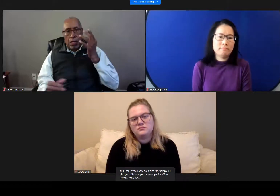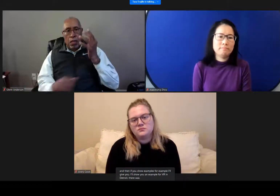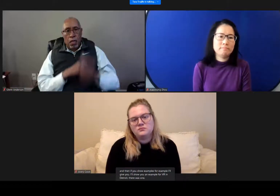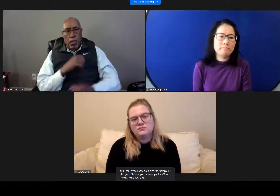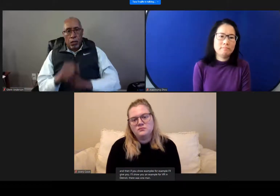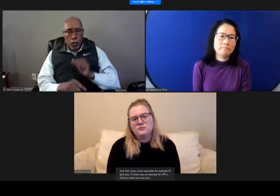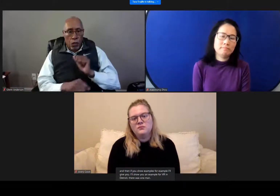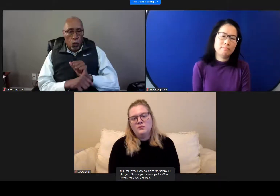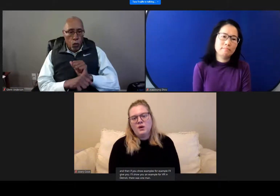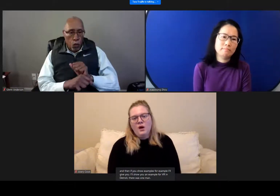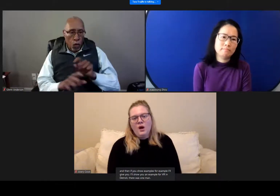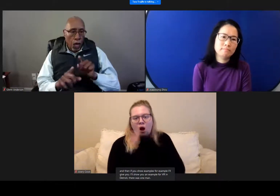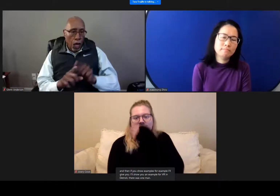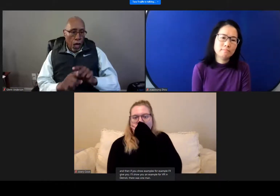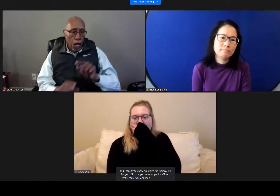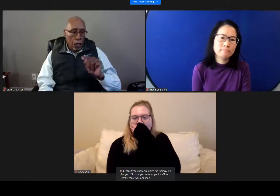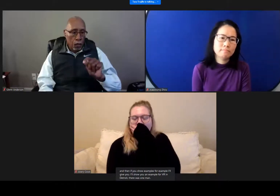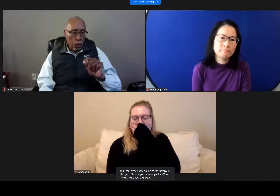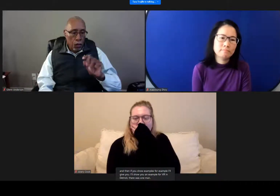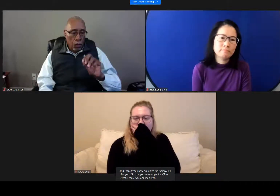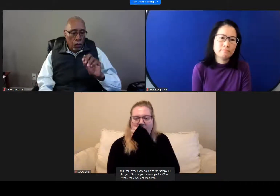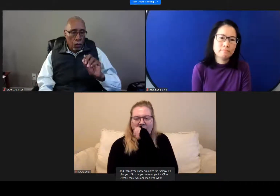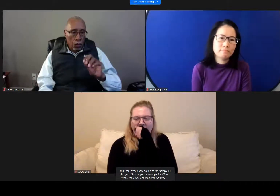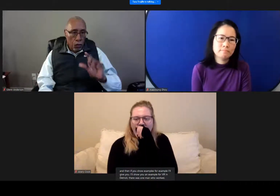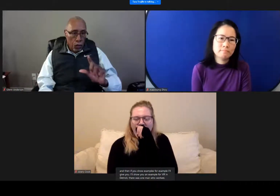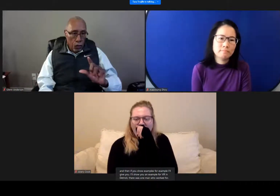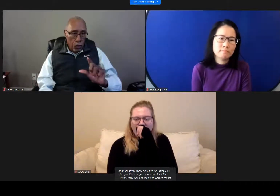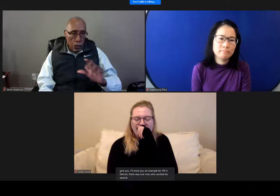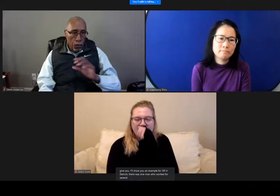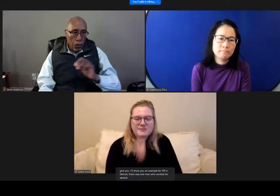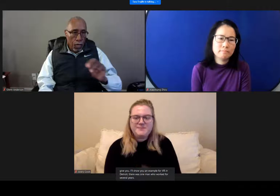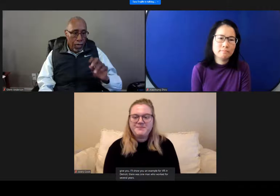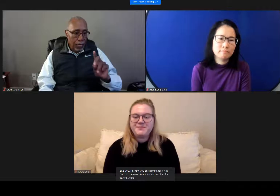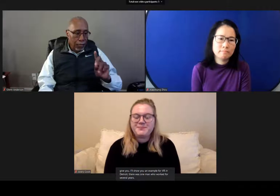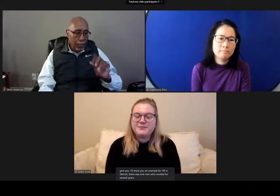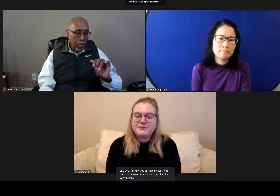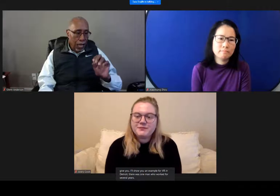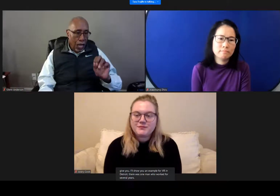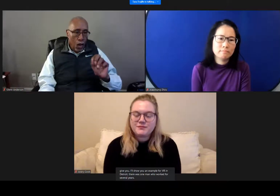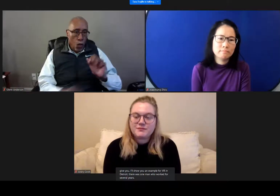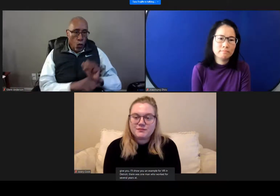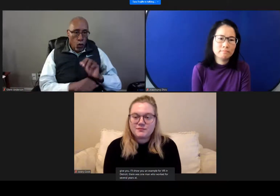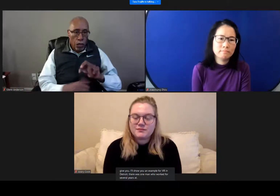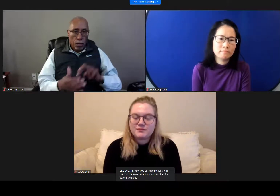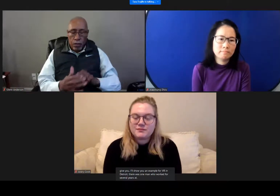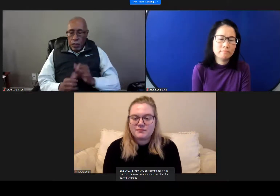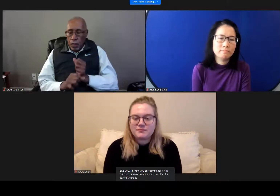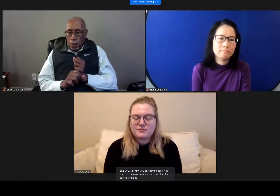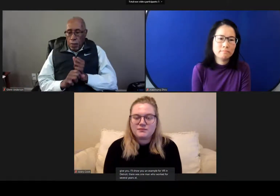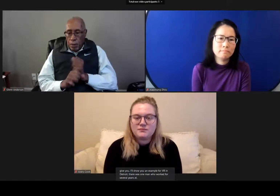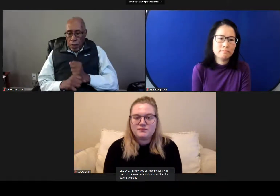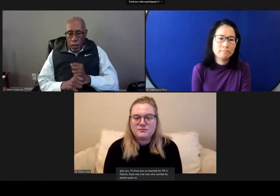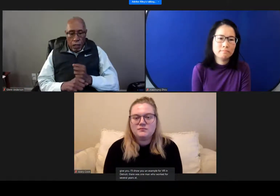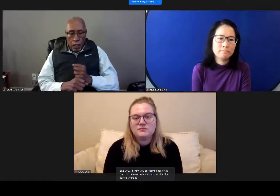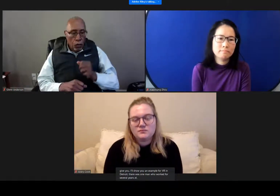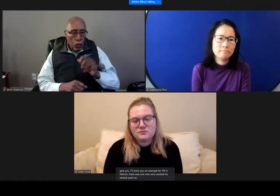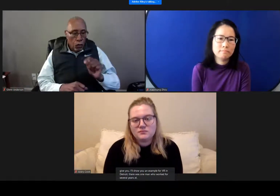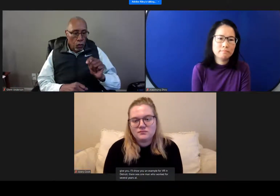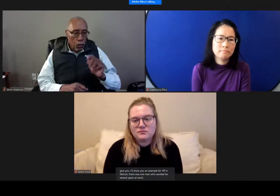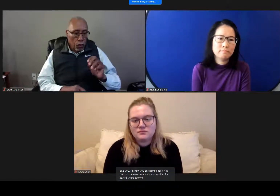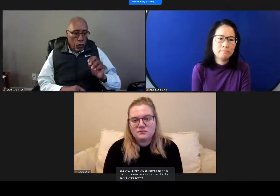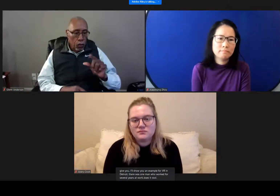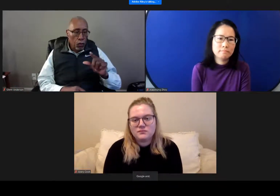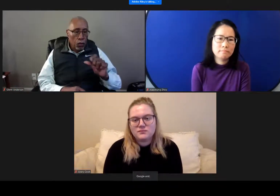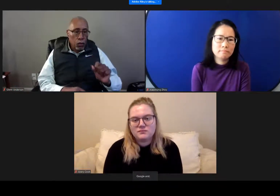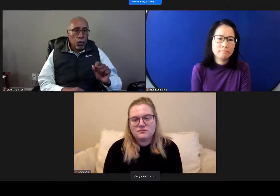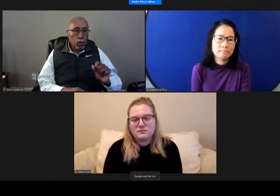one man who worked for several years at. He worked as a tool